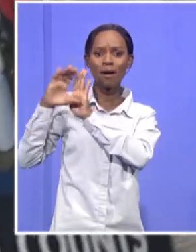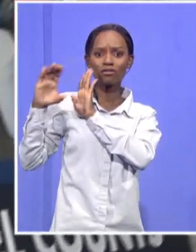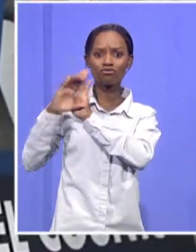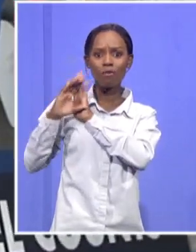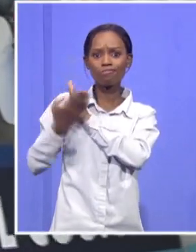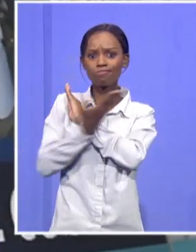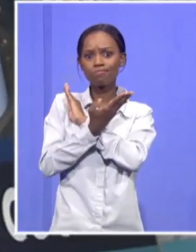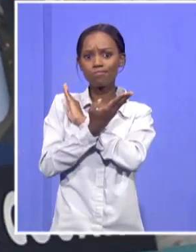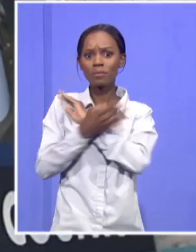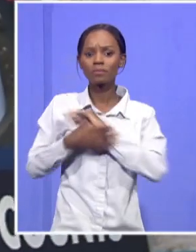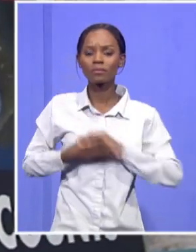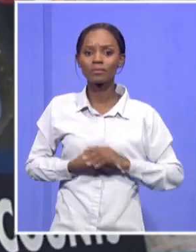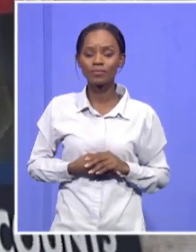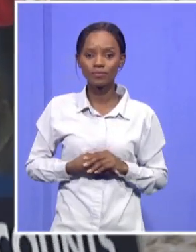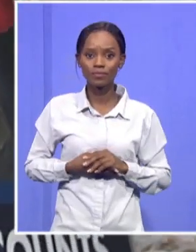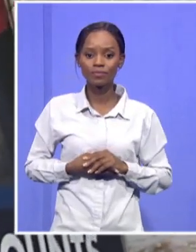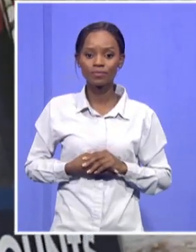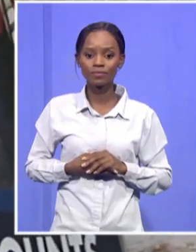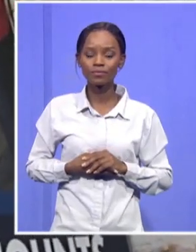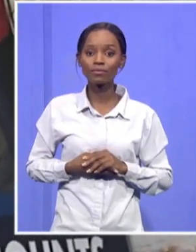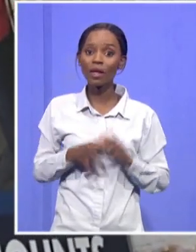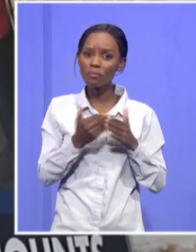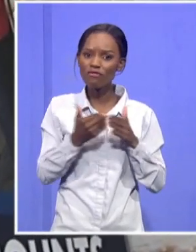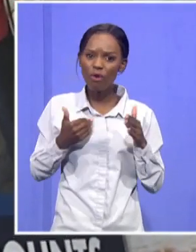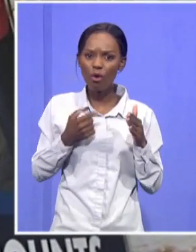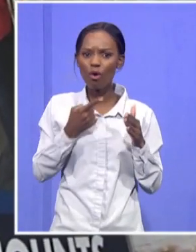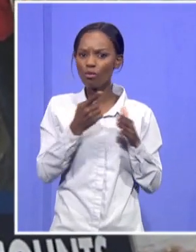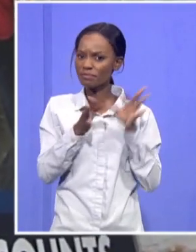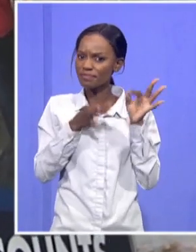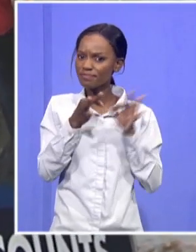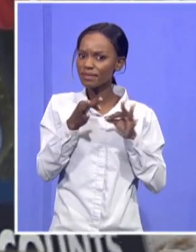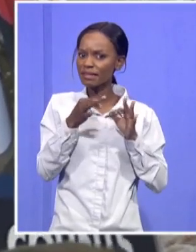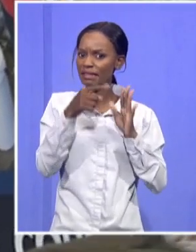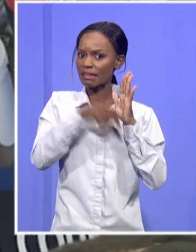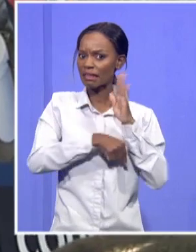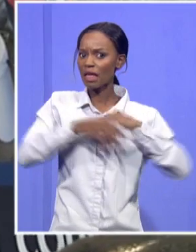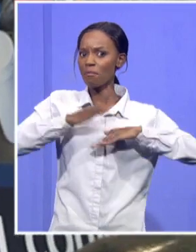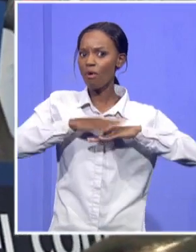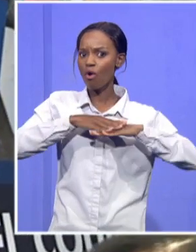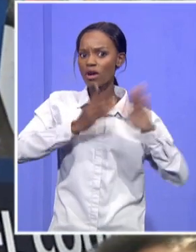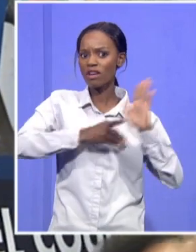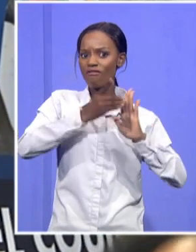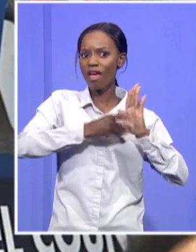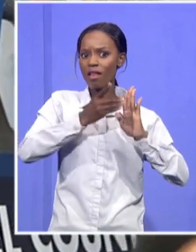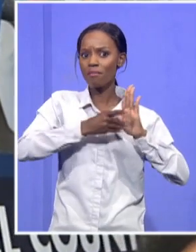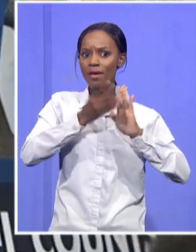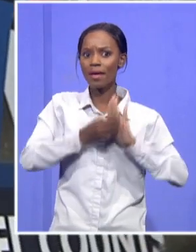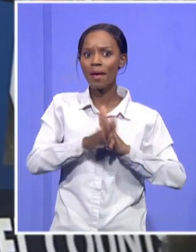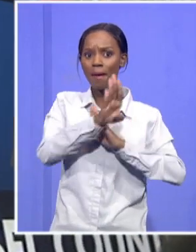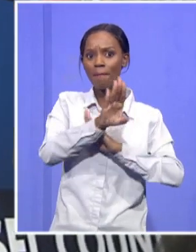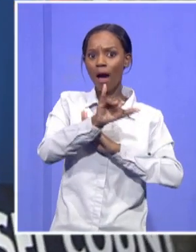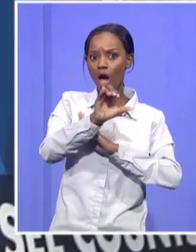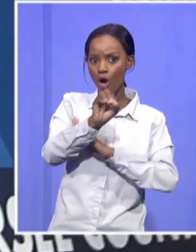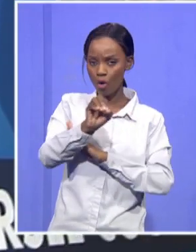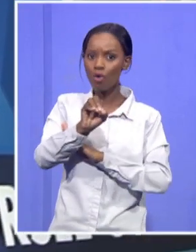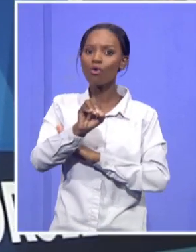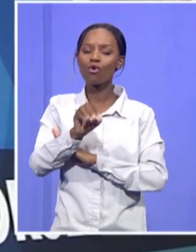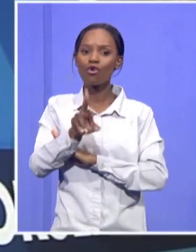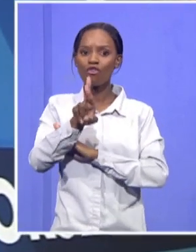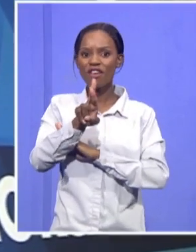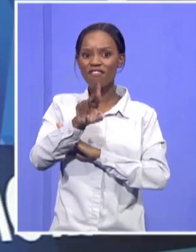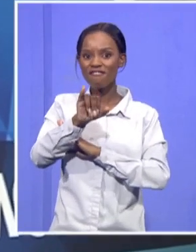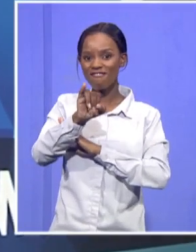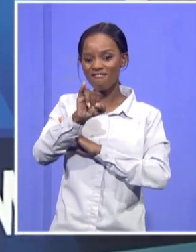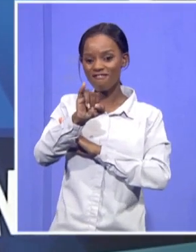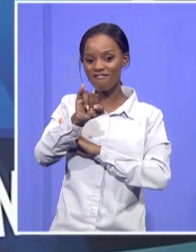talk about what developing biorefinery based technologies for beneficiation of